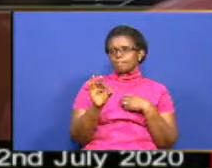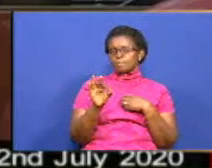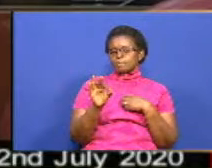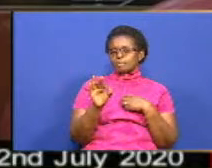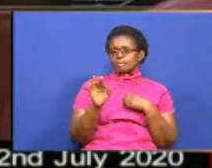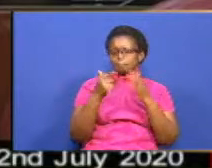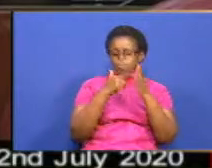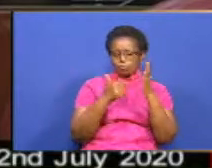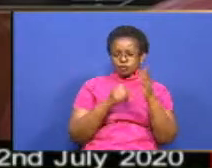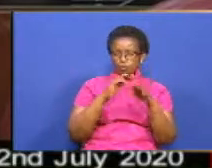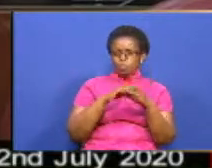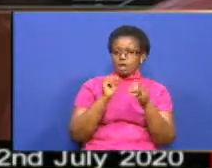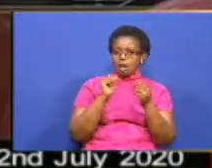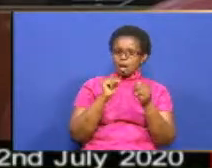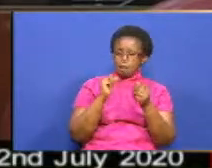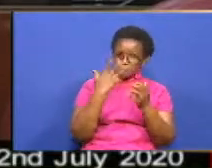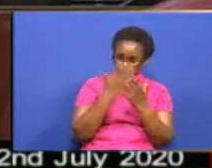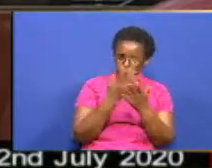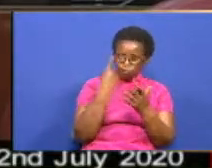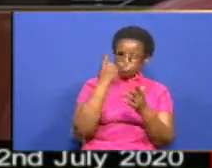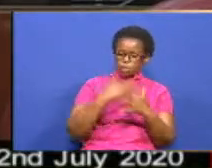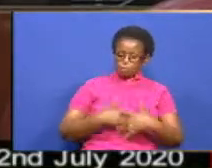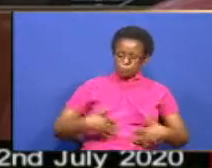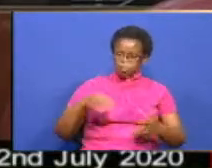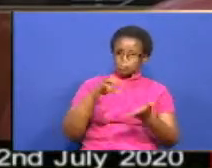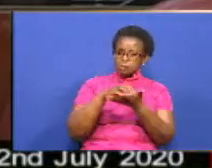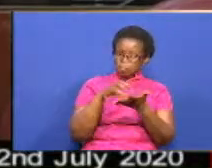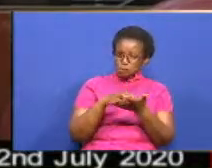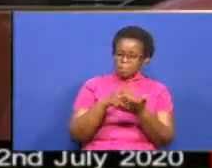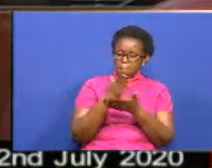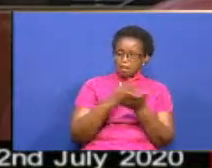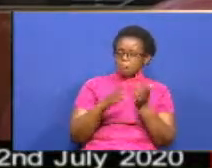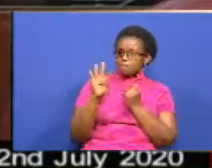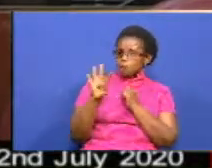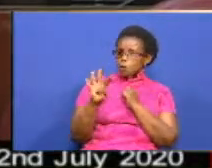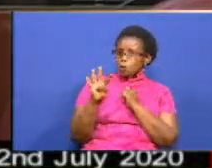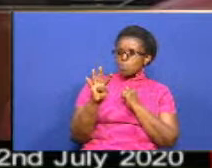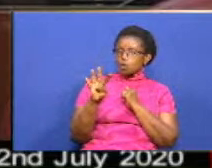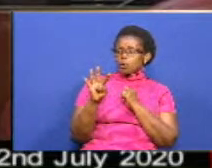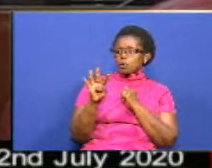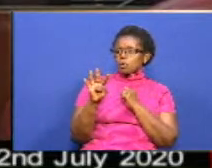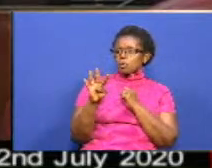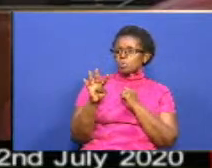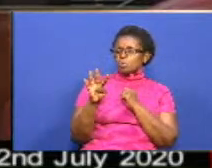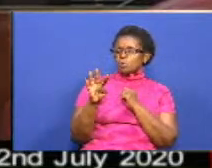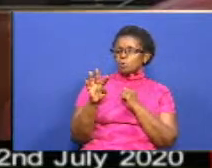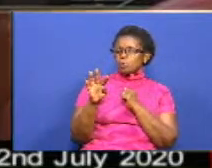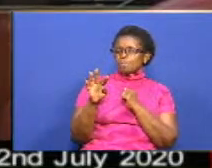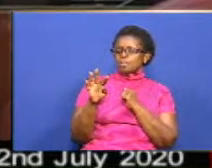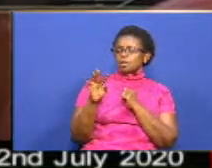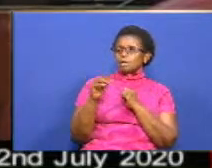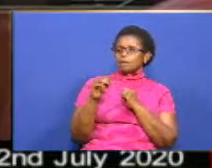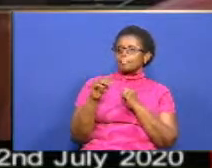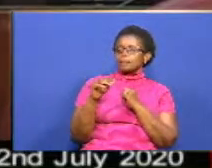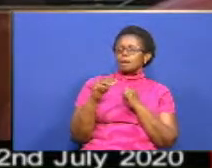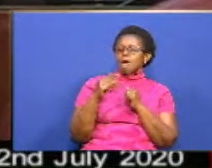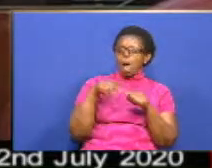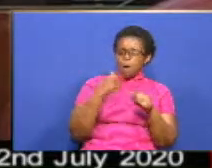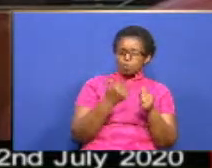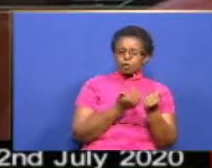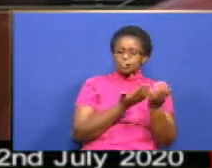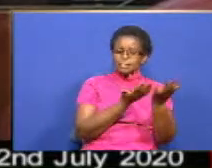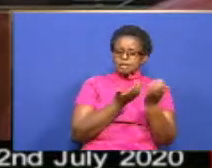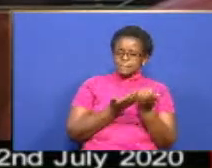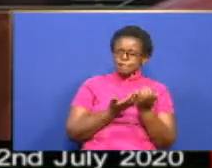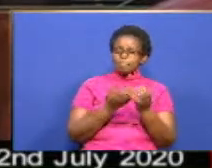provisions on application for refugee status. Part 4, provisions on reception for refugees and